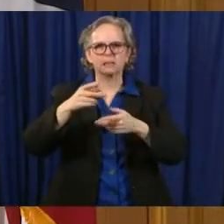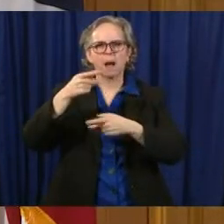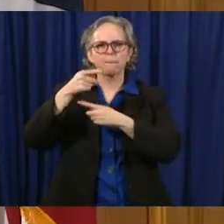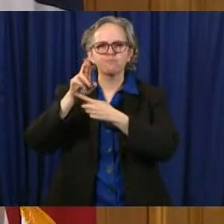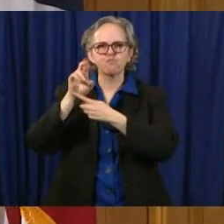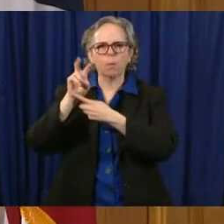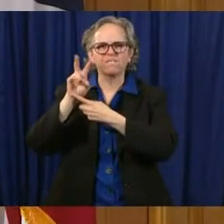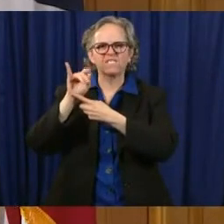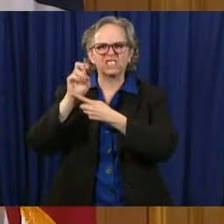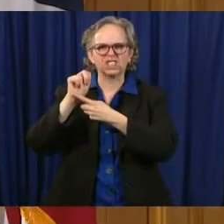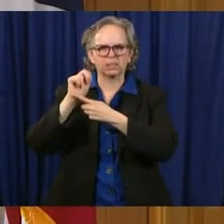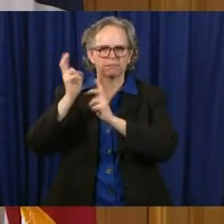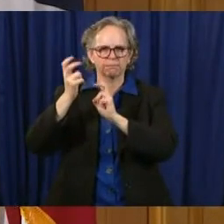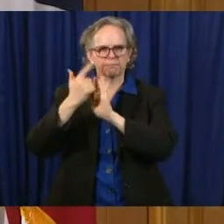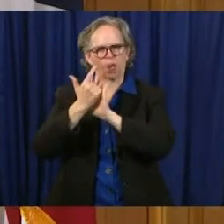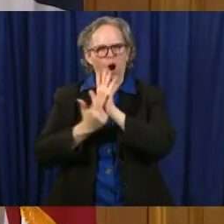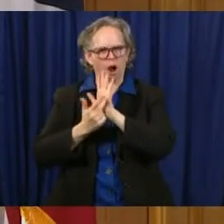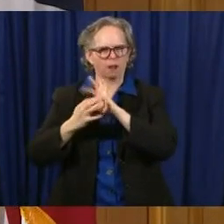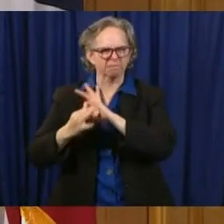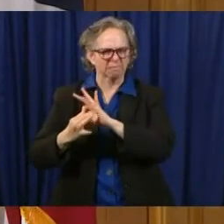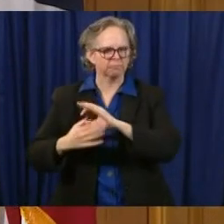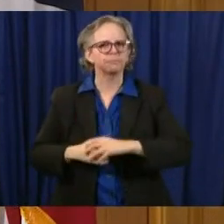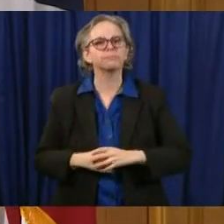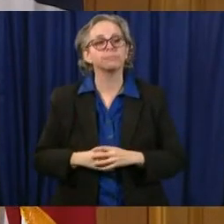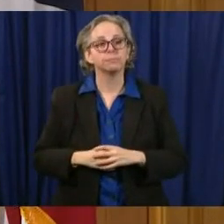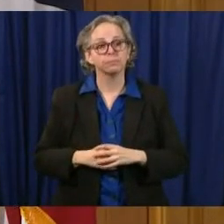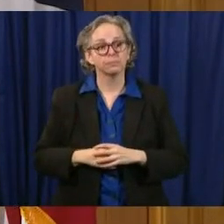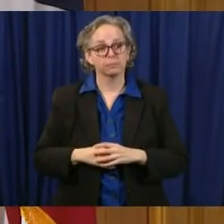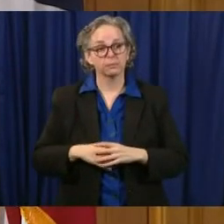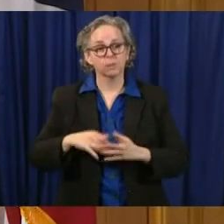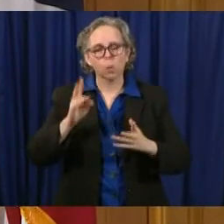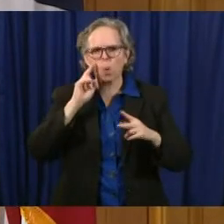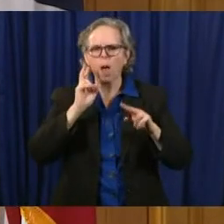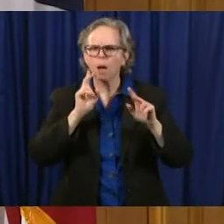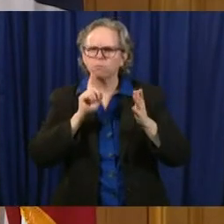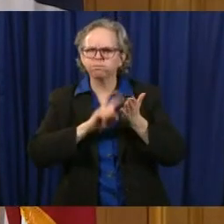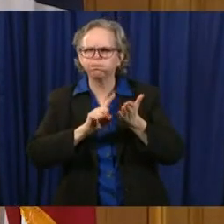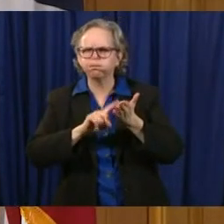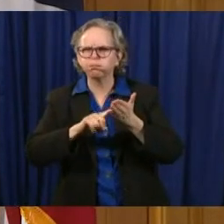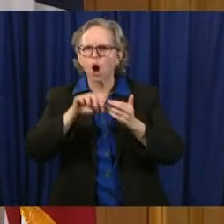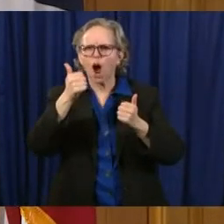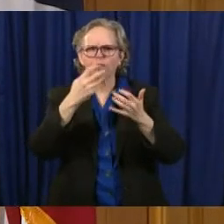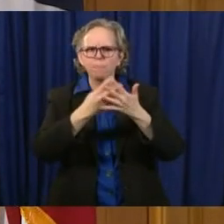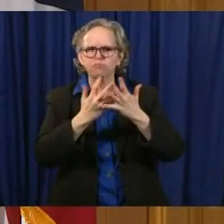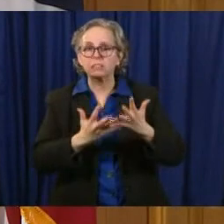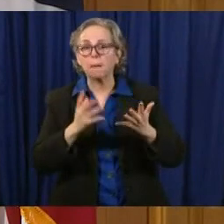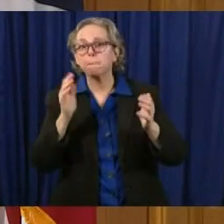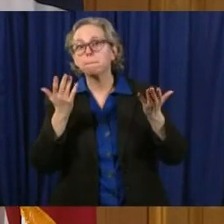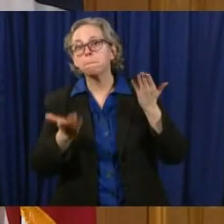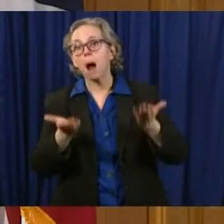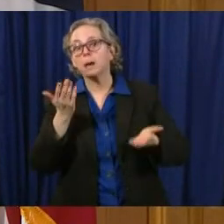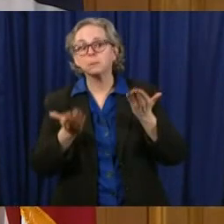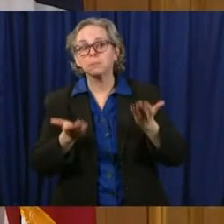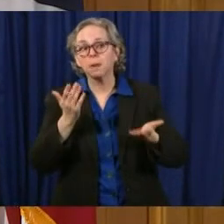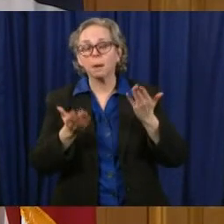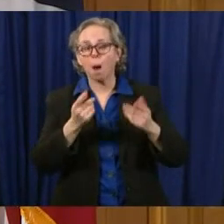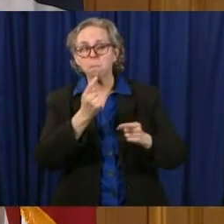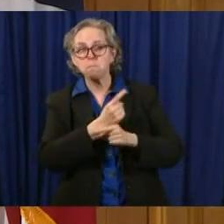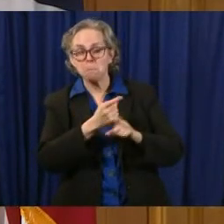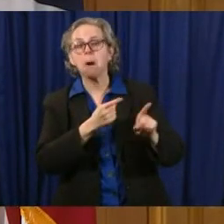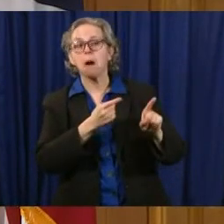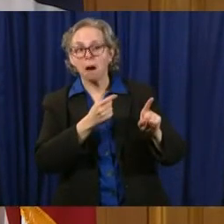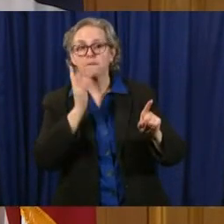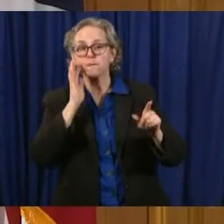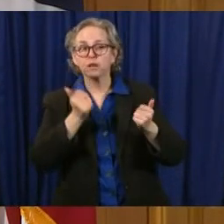We are going to continue to look at other prisoners that might be appropriate to release.